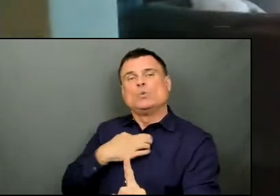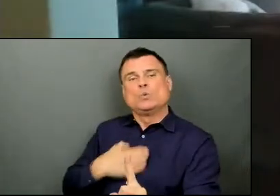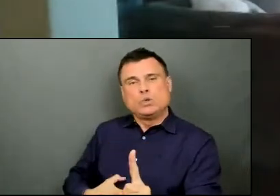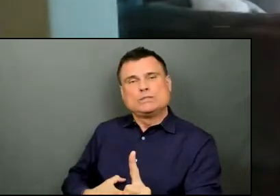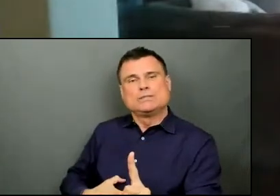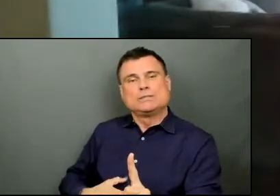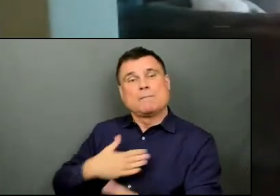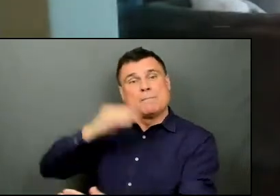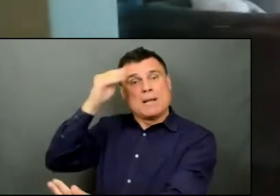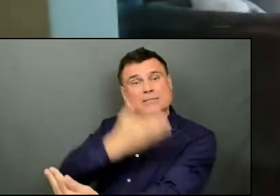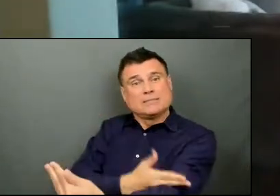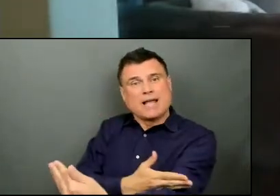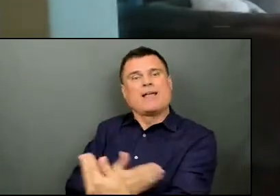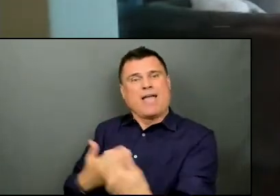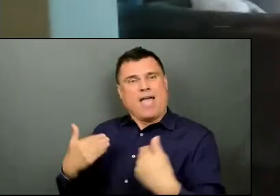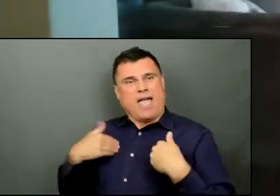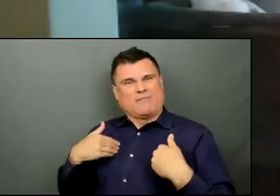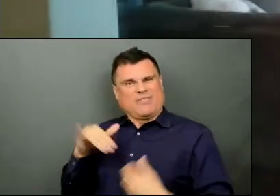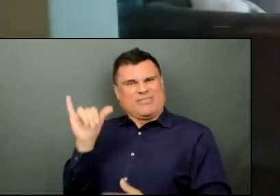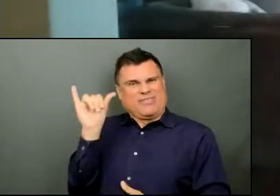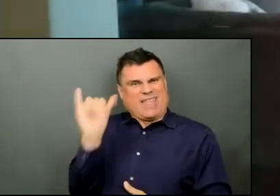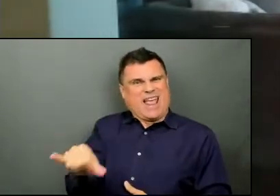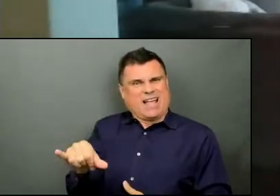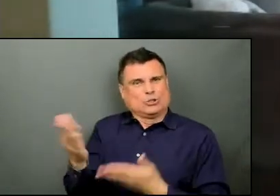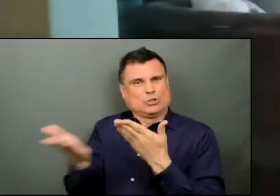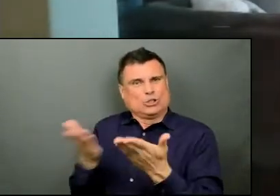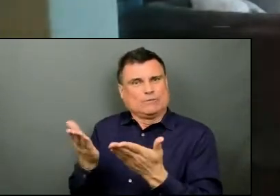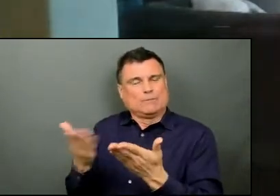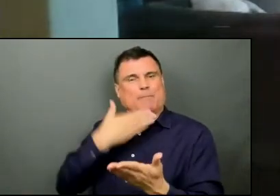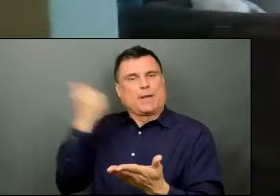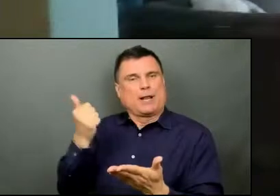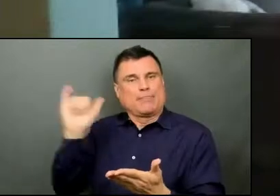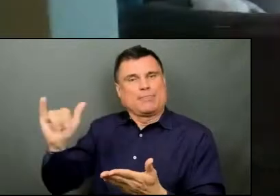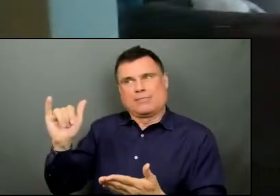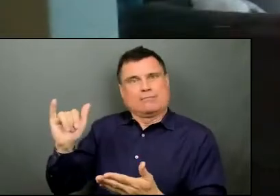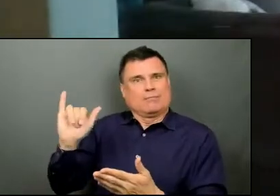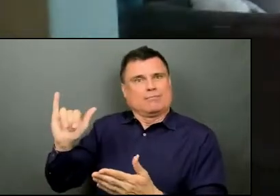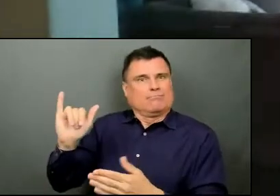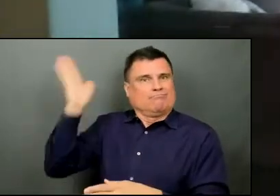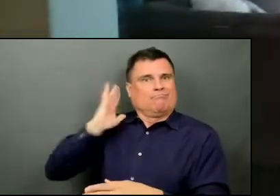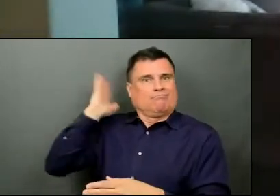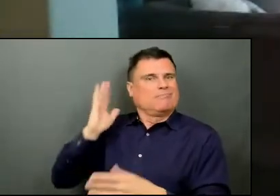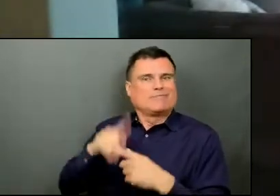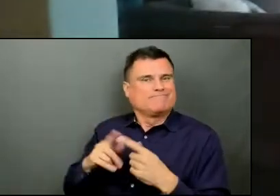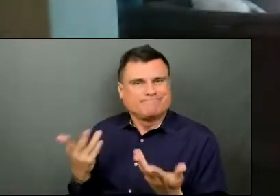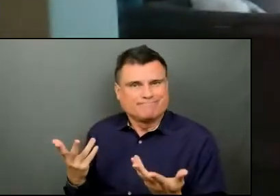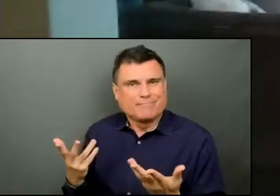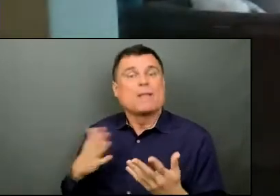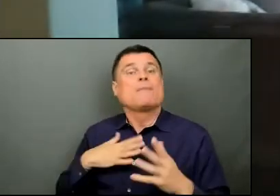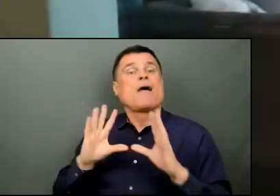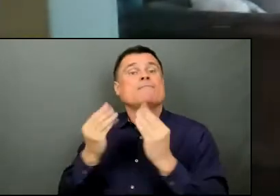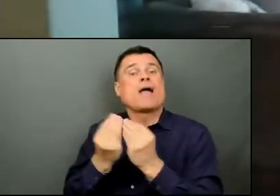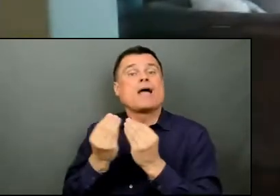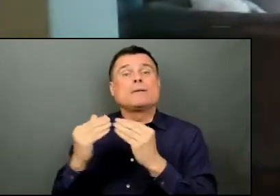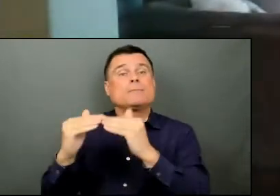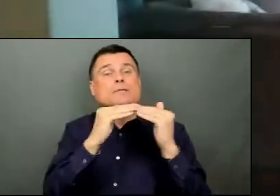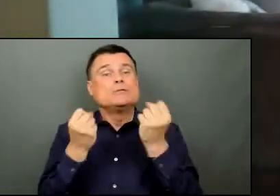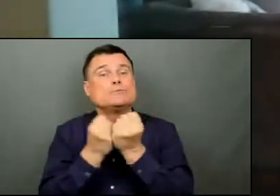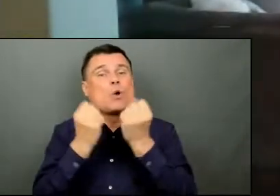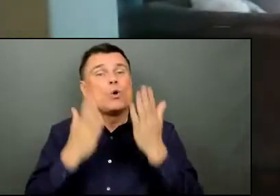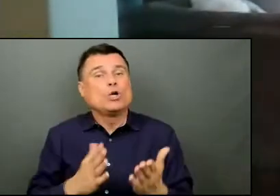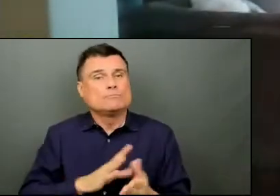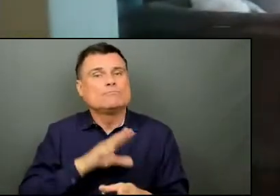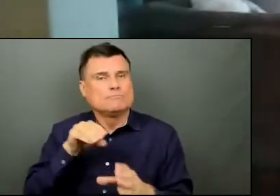I am a family peer support worker with Foundry, British Columbia Virtual. And I am so honored to be in